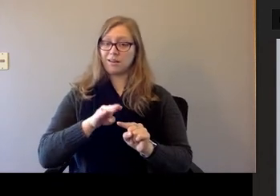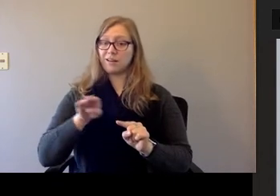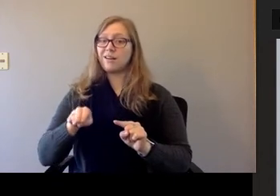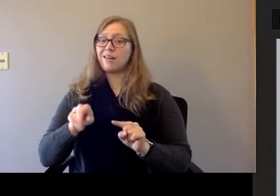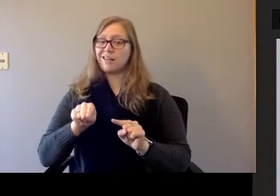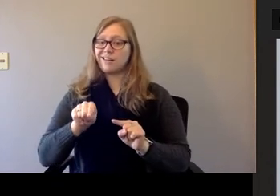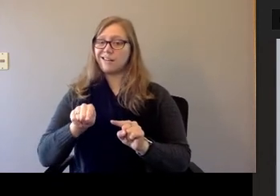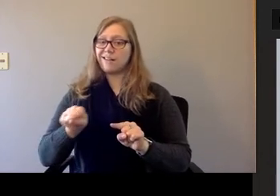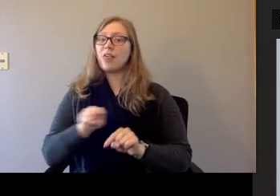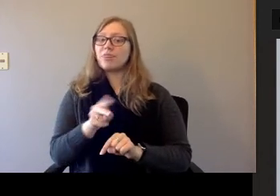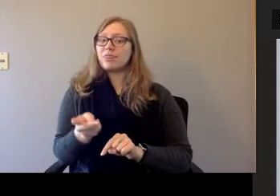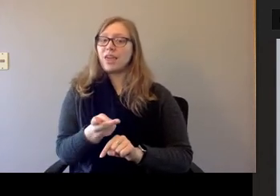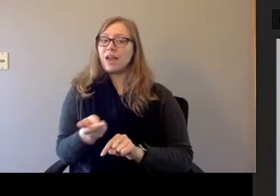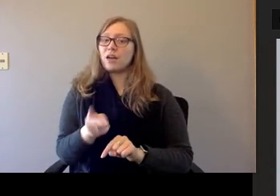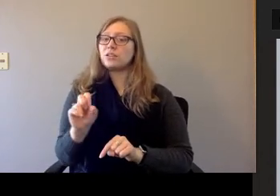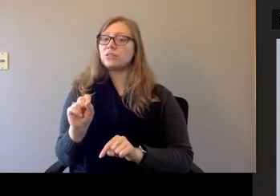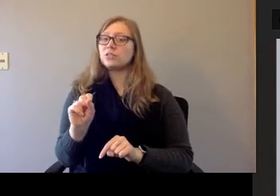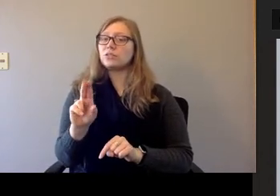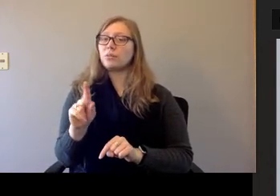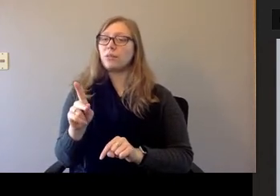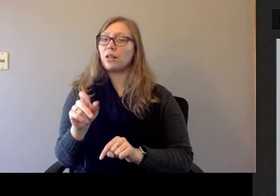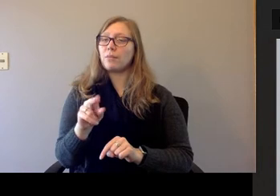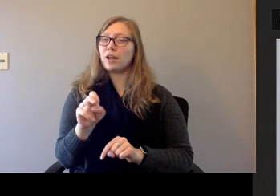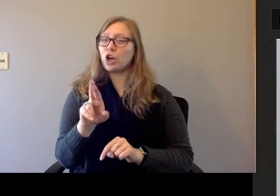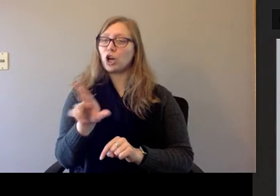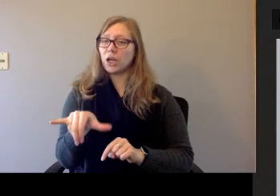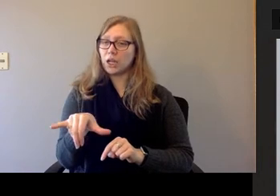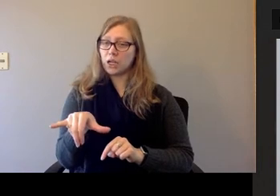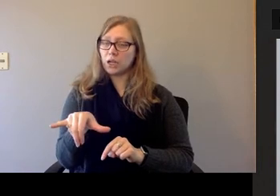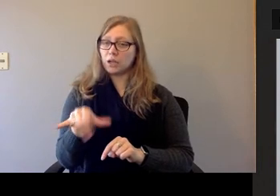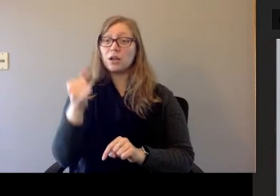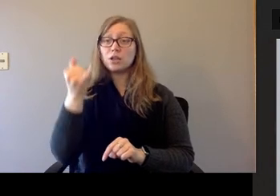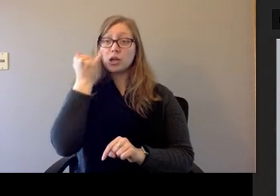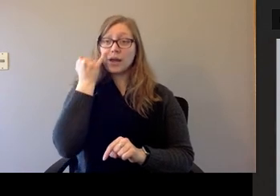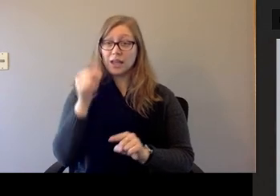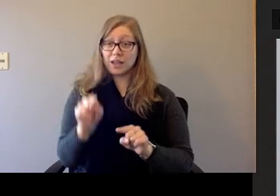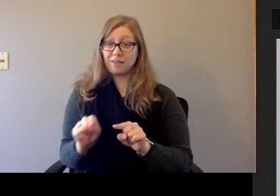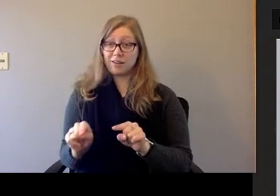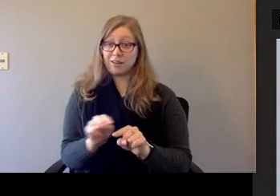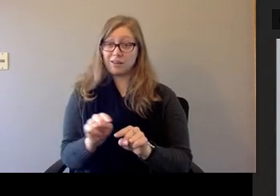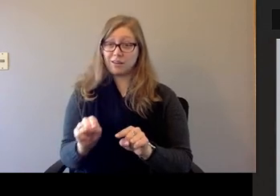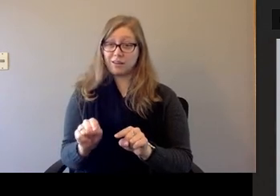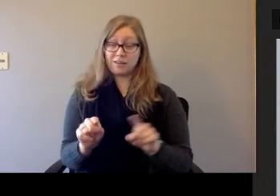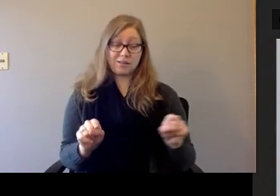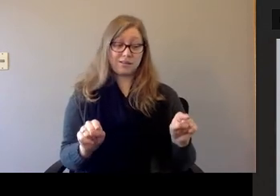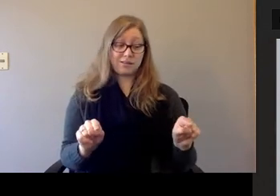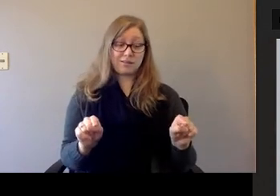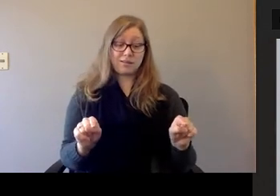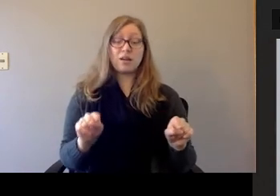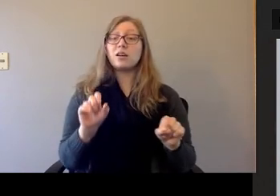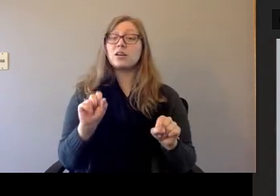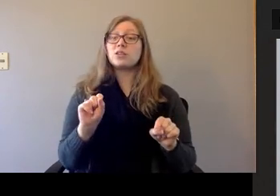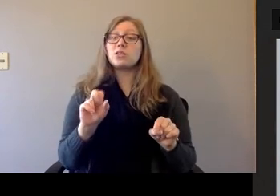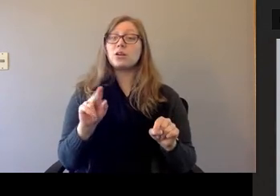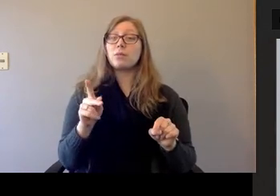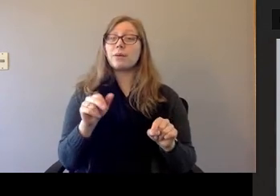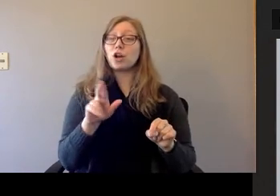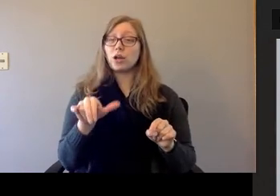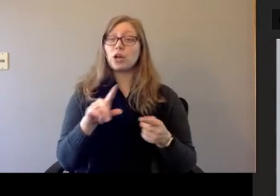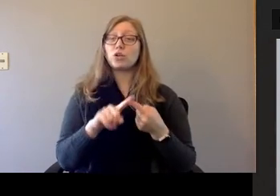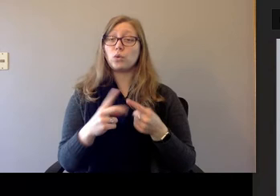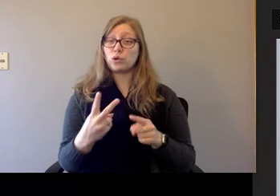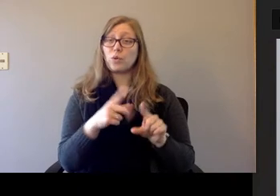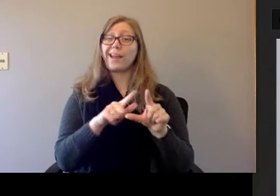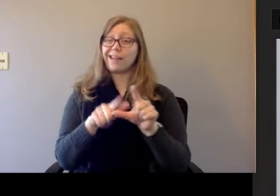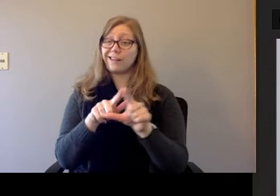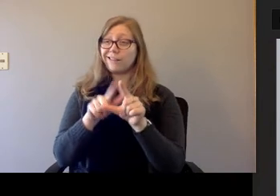And the same thing is true here. And we know that if two angles are supplementary to congruent angles, then they are congruent to